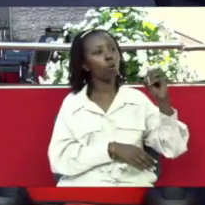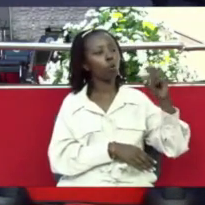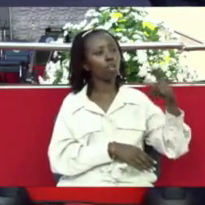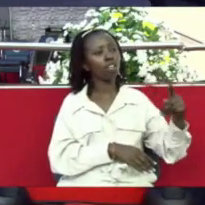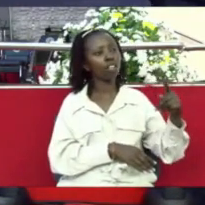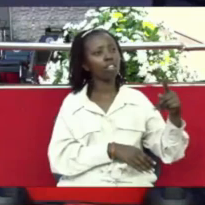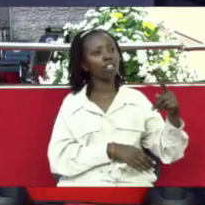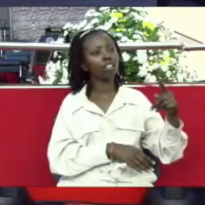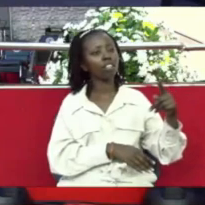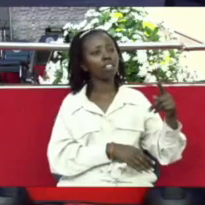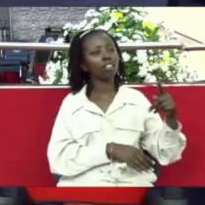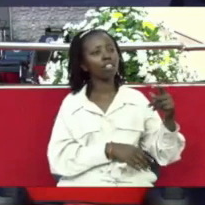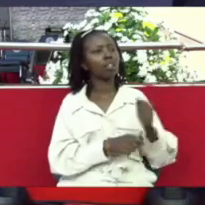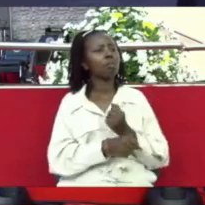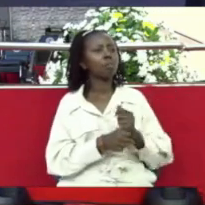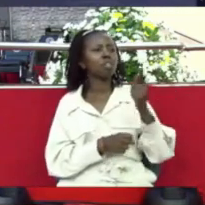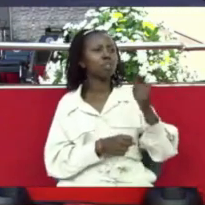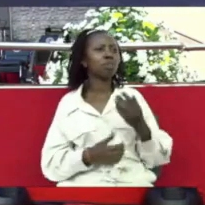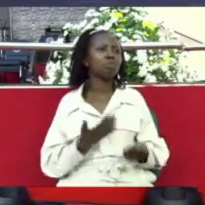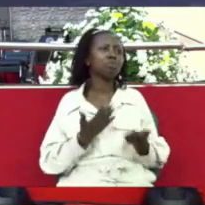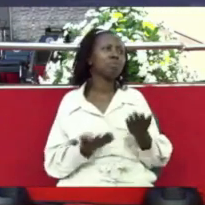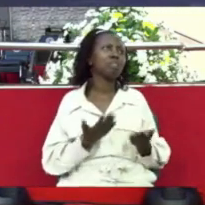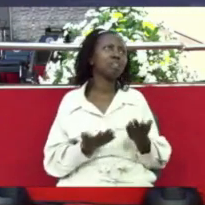doesn't make you want to watch the news.